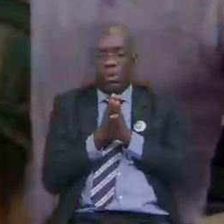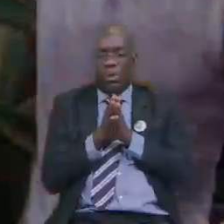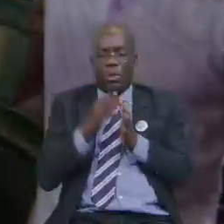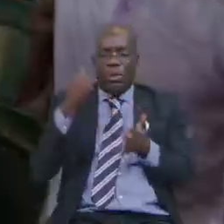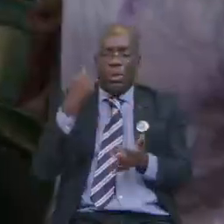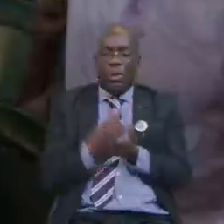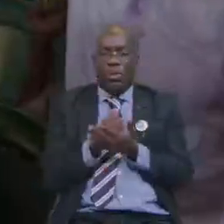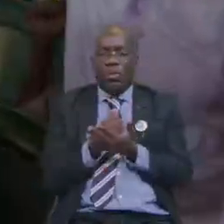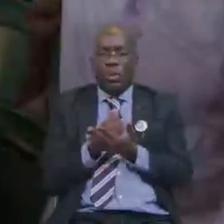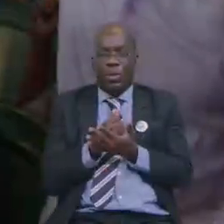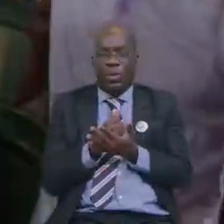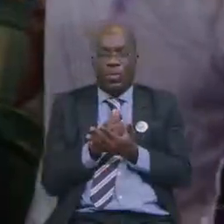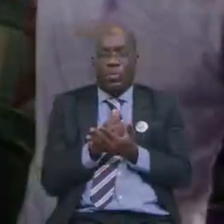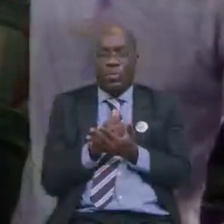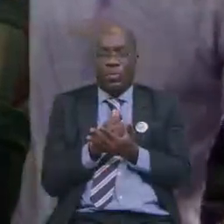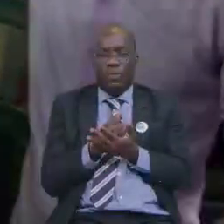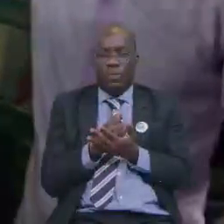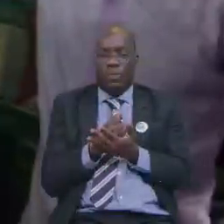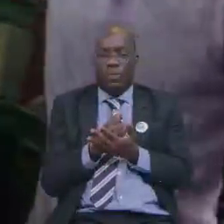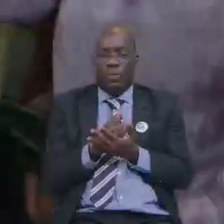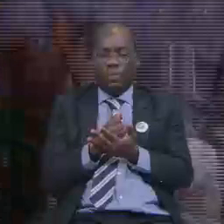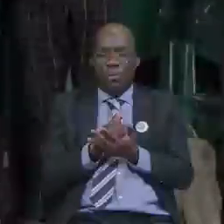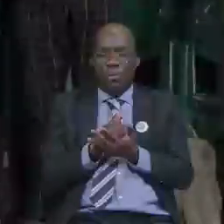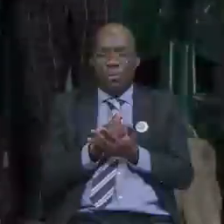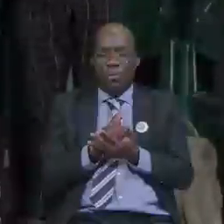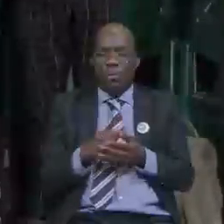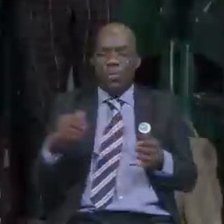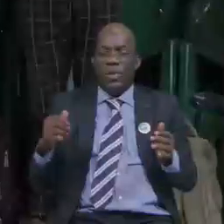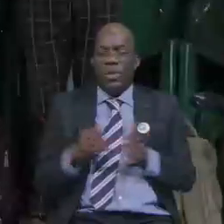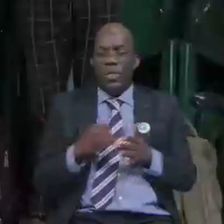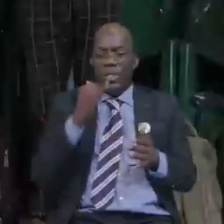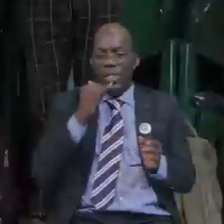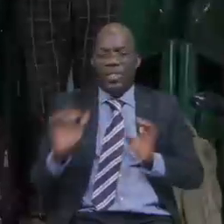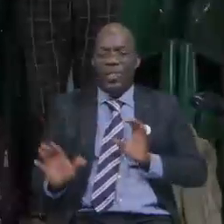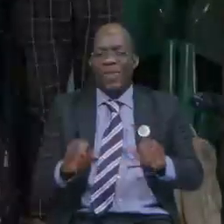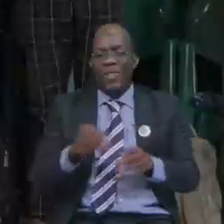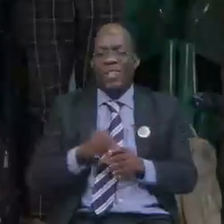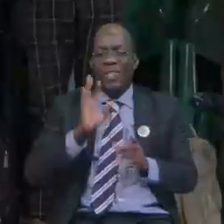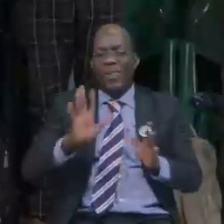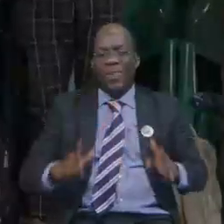It is done in your life.